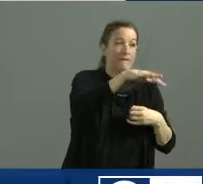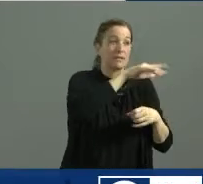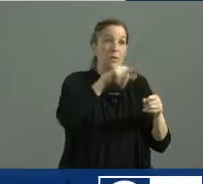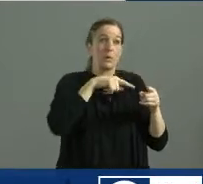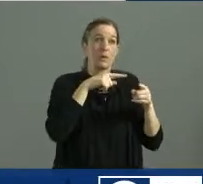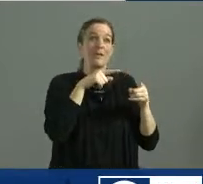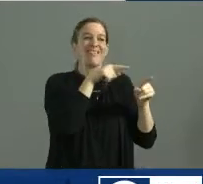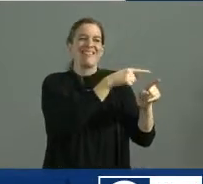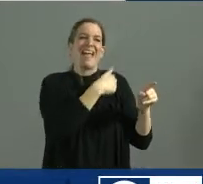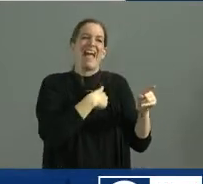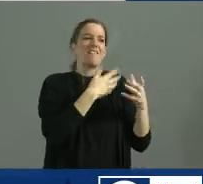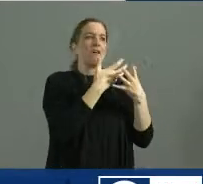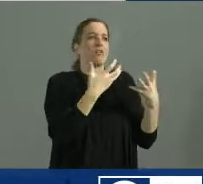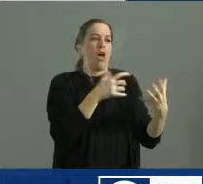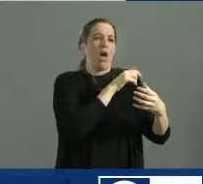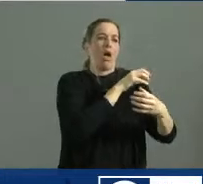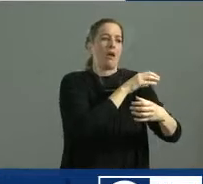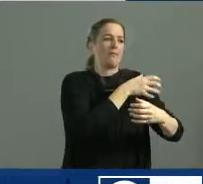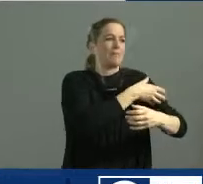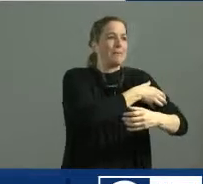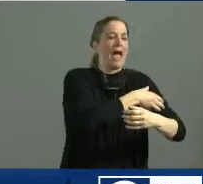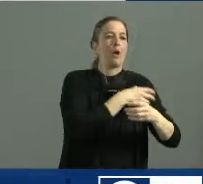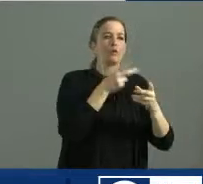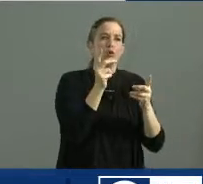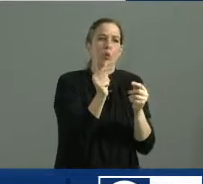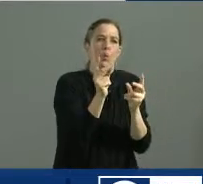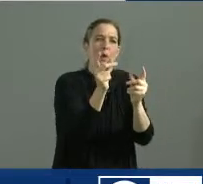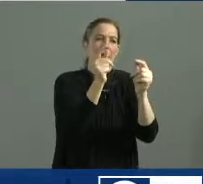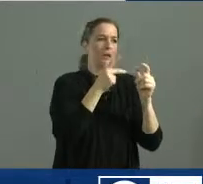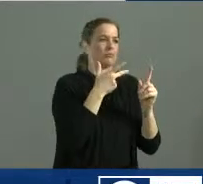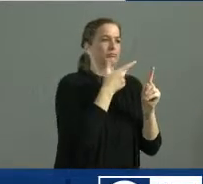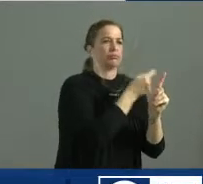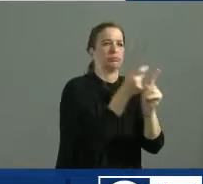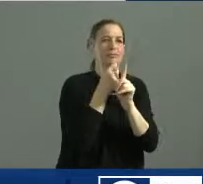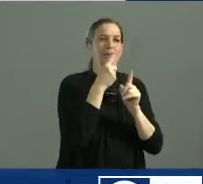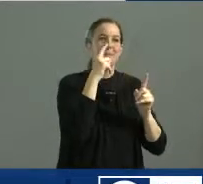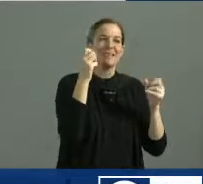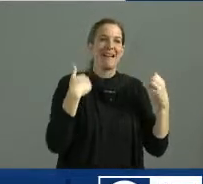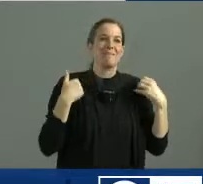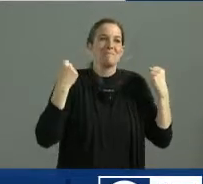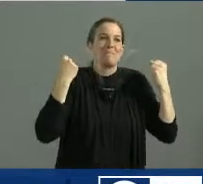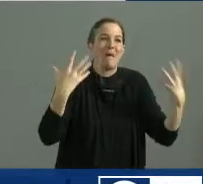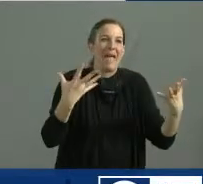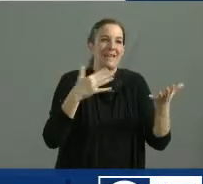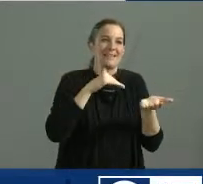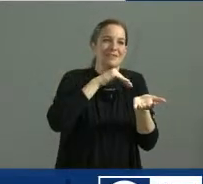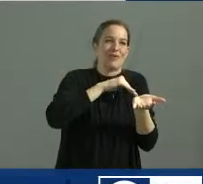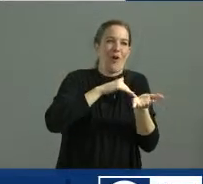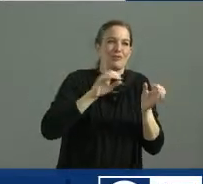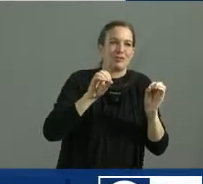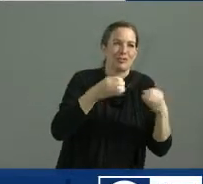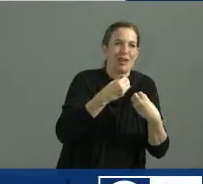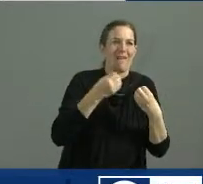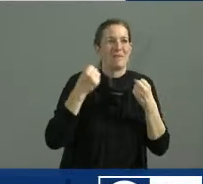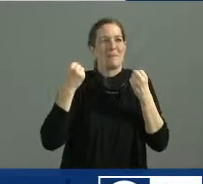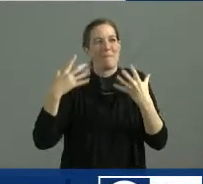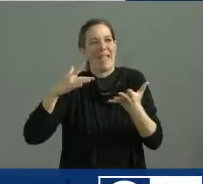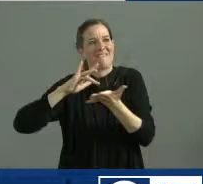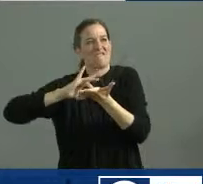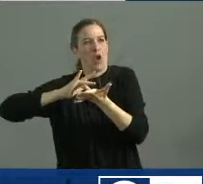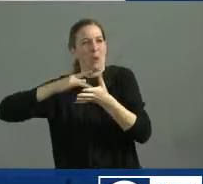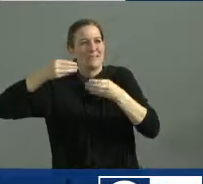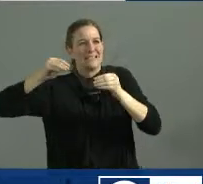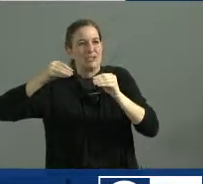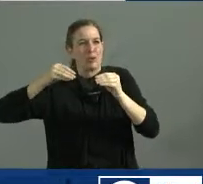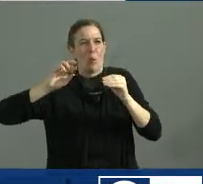because you're just multiplying the number of providers significantly. But I know